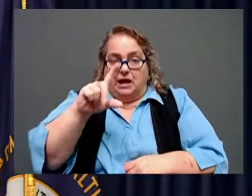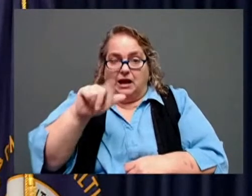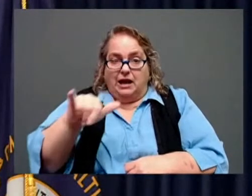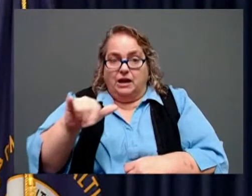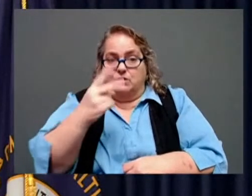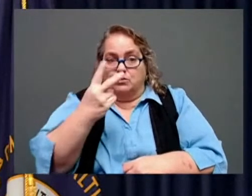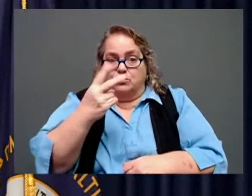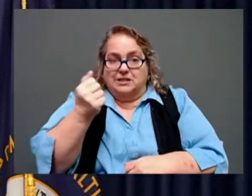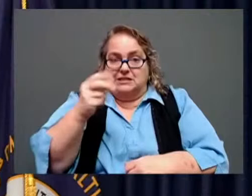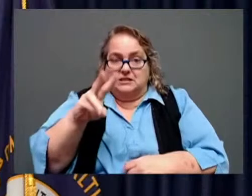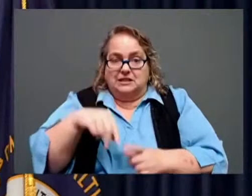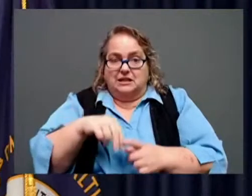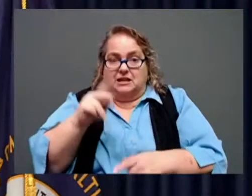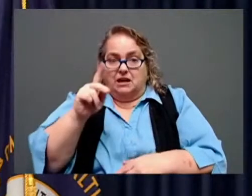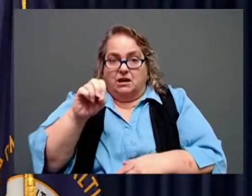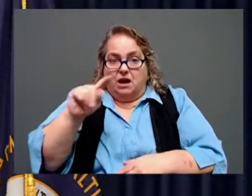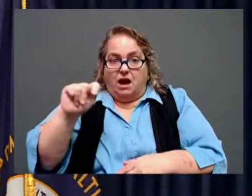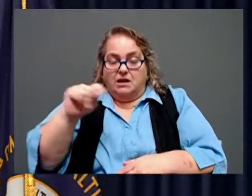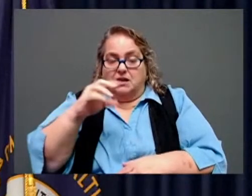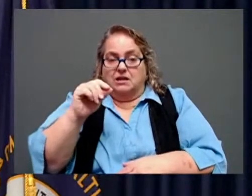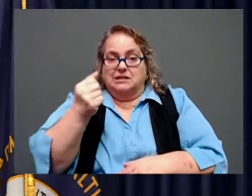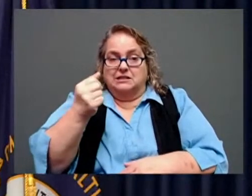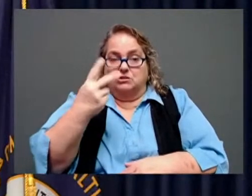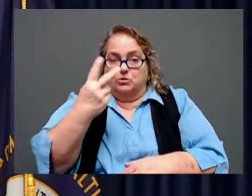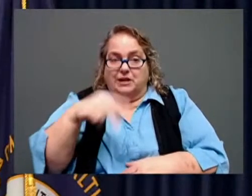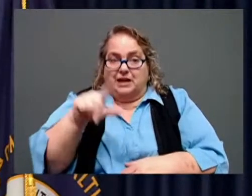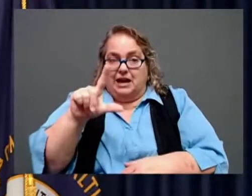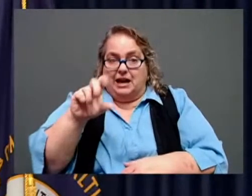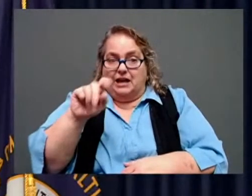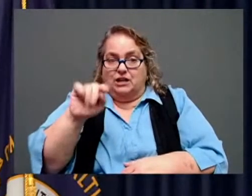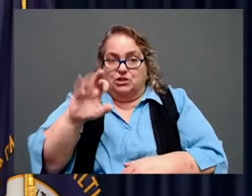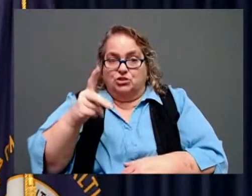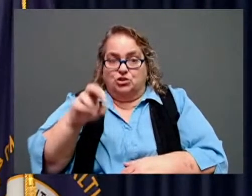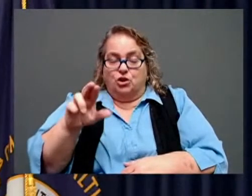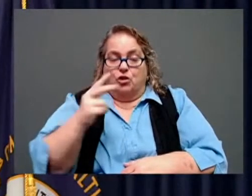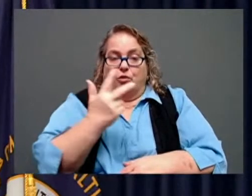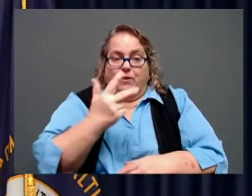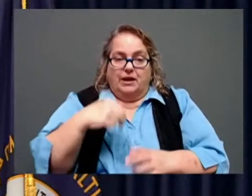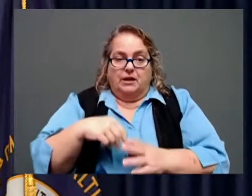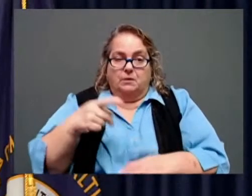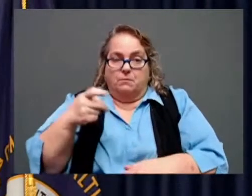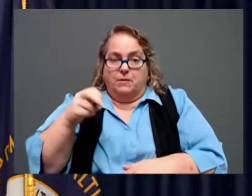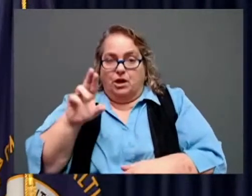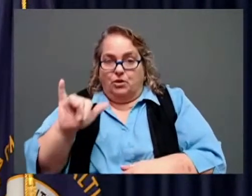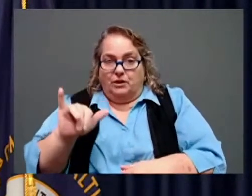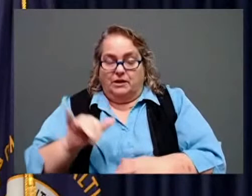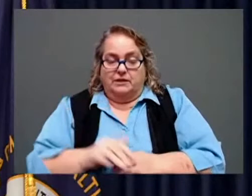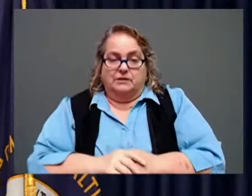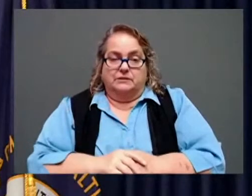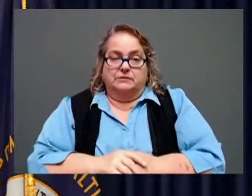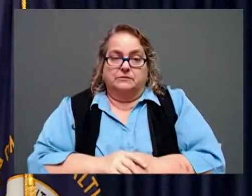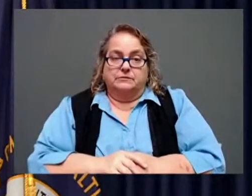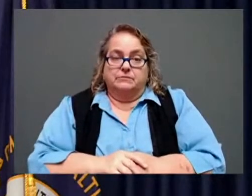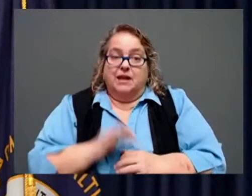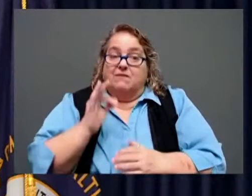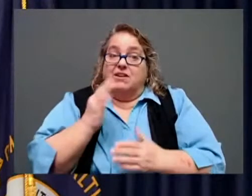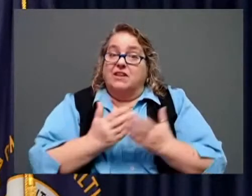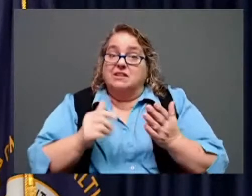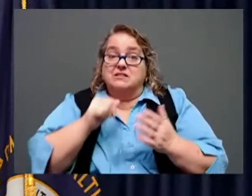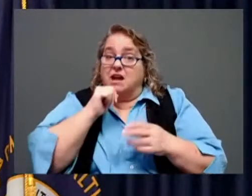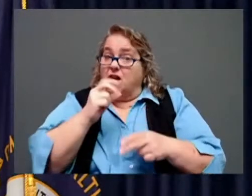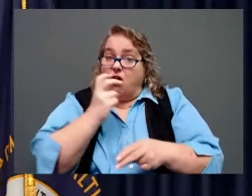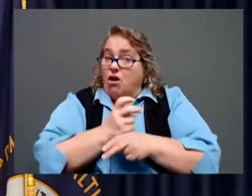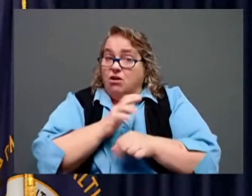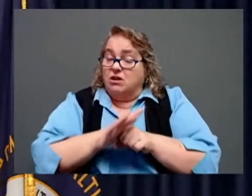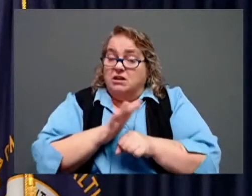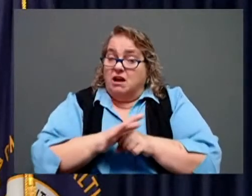in Knott, 2 in Letcher, and 3 in Perry. If things weren't hard enough on the people